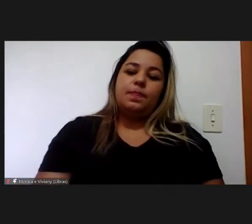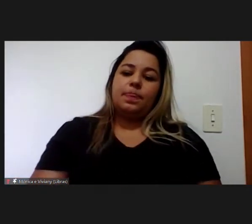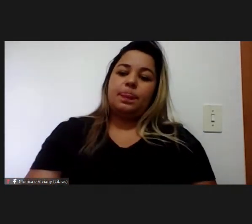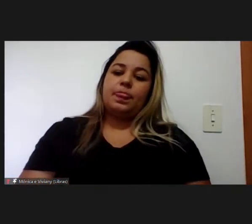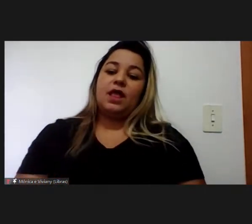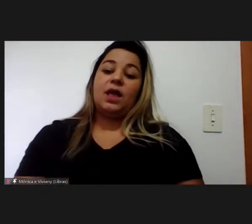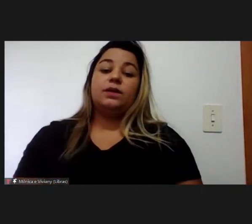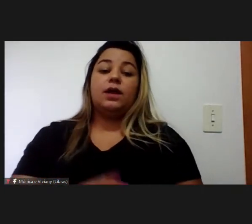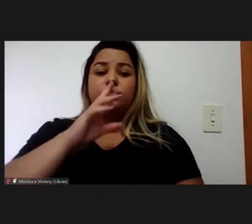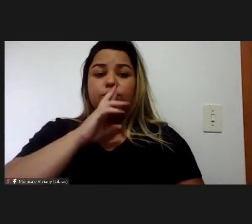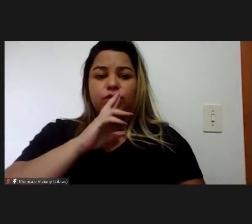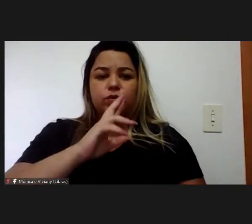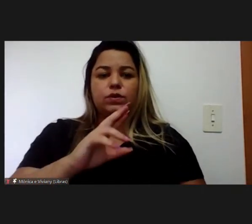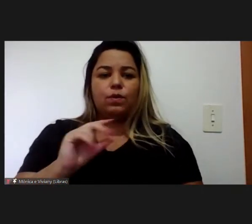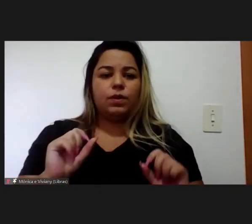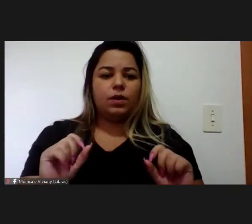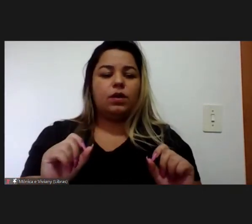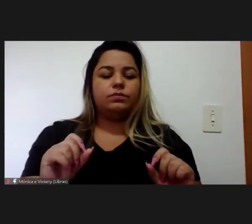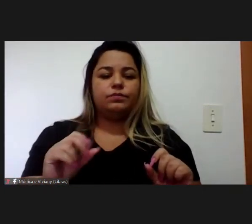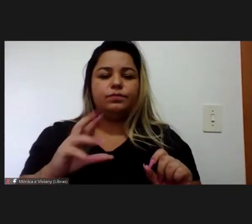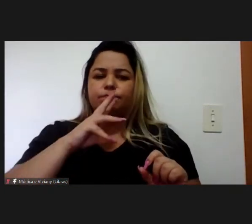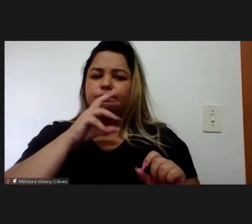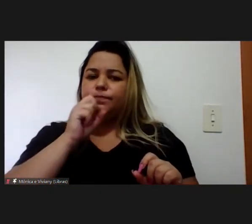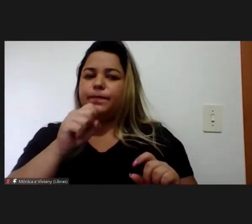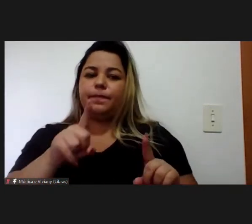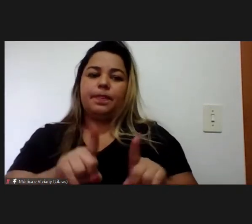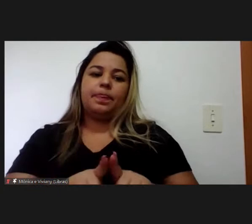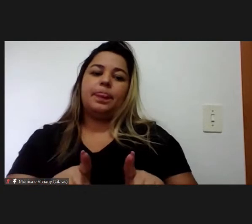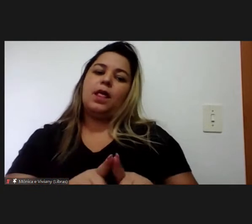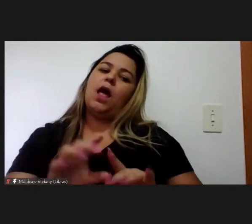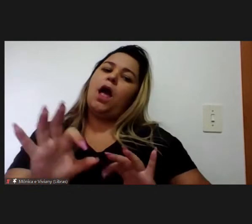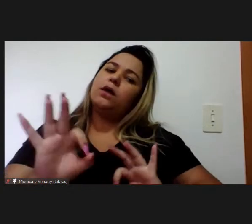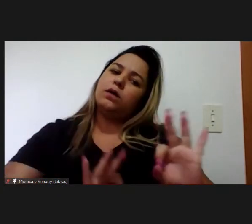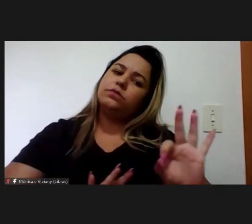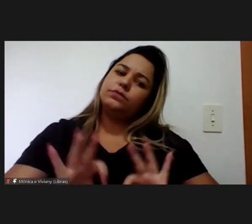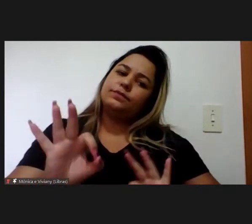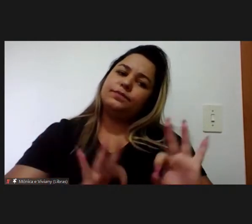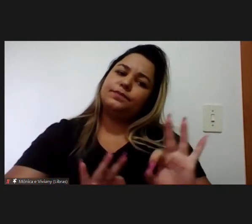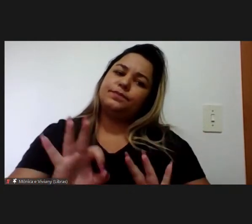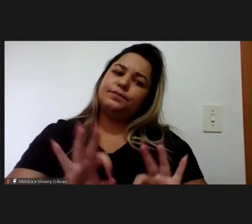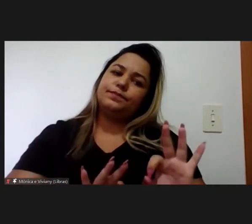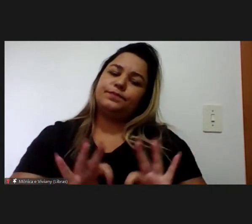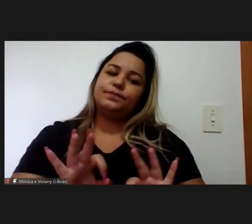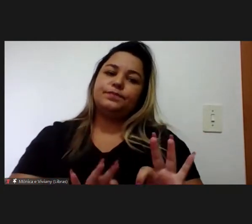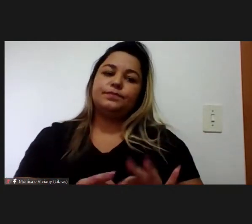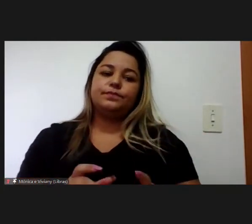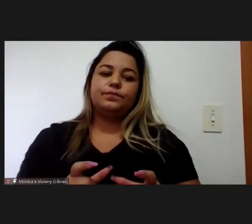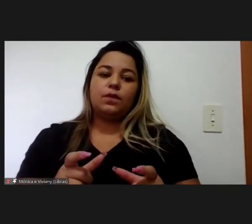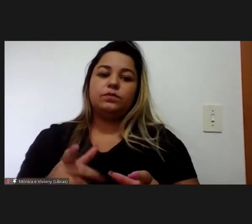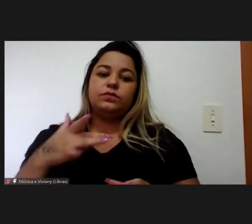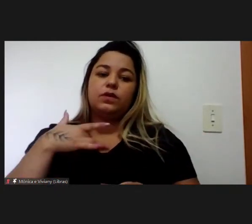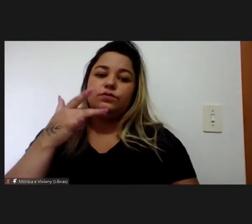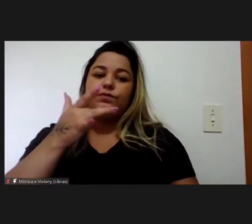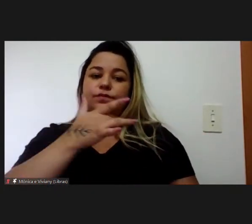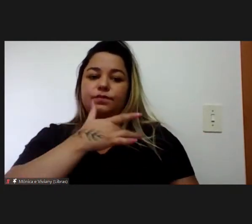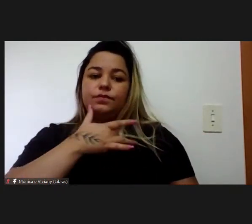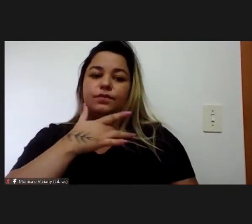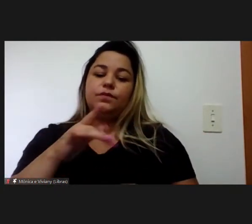health. And this answer includes the strengthening of the organization of the health